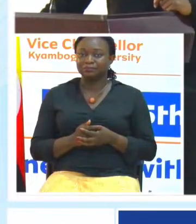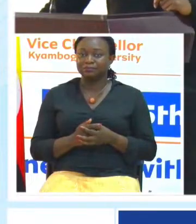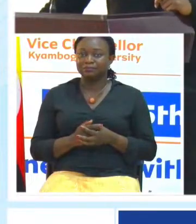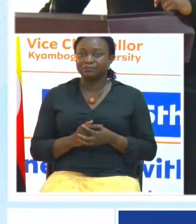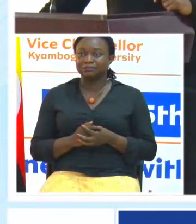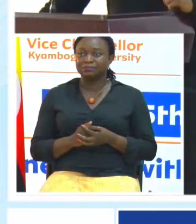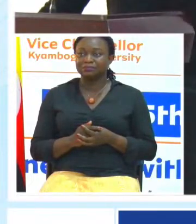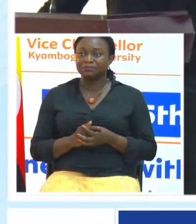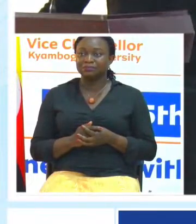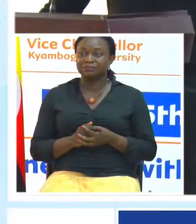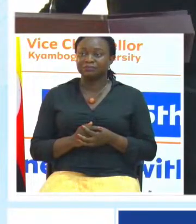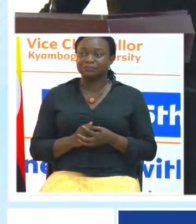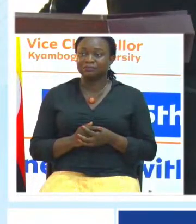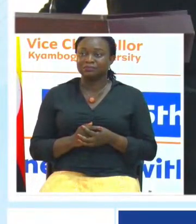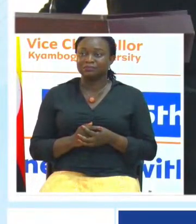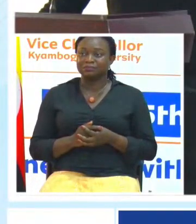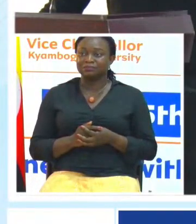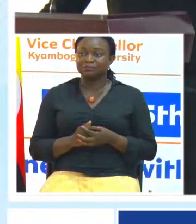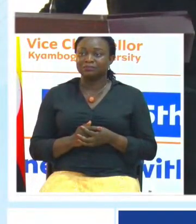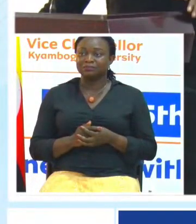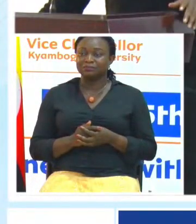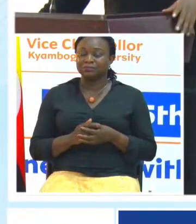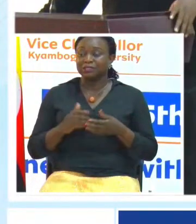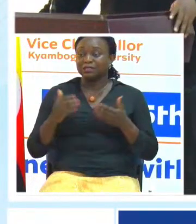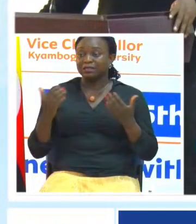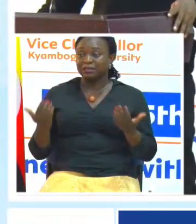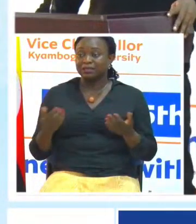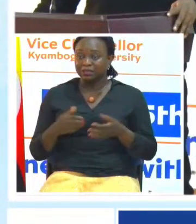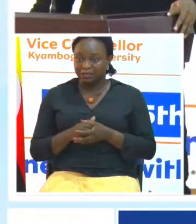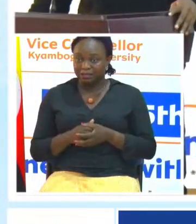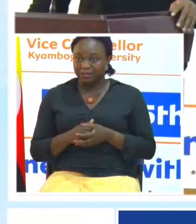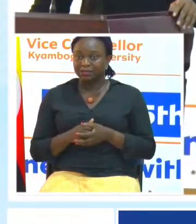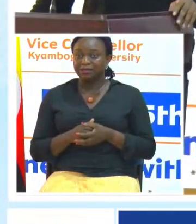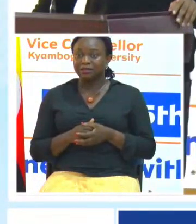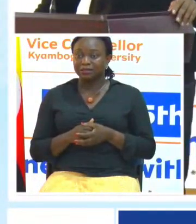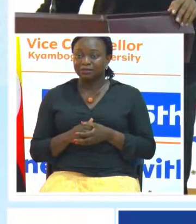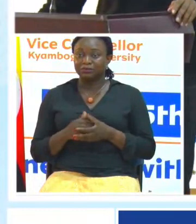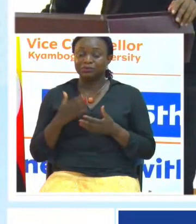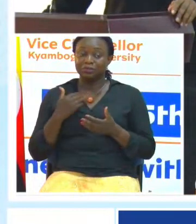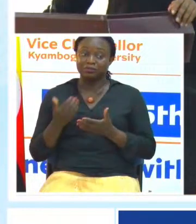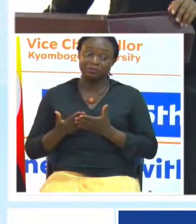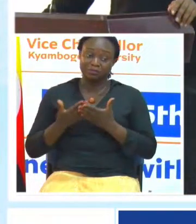finally, I want to send the few recommendations